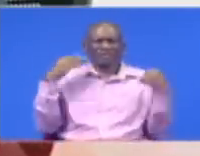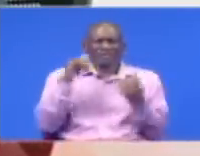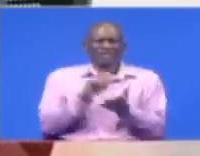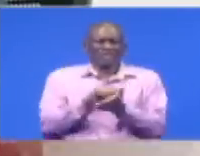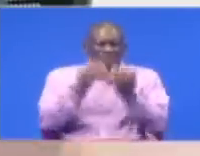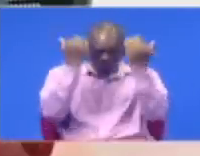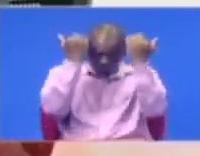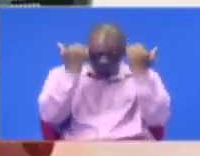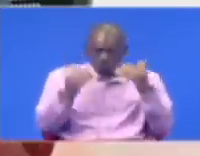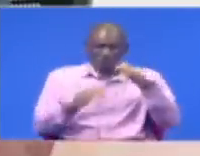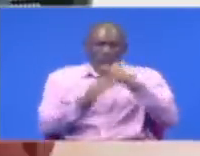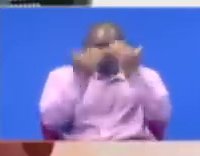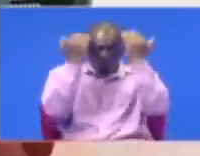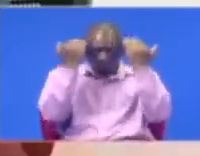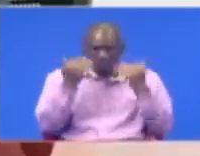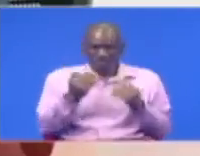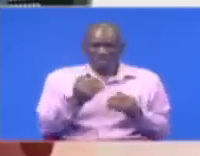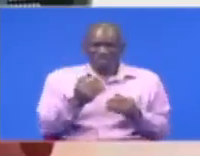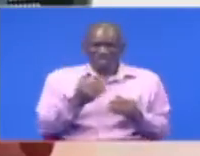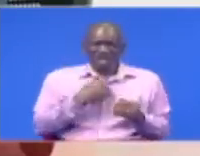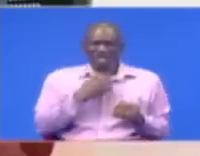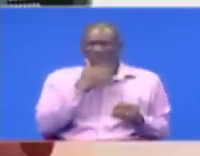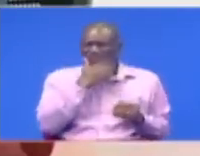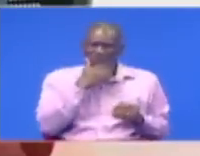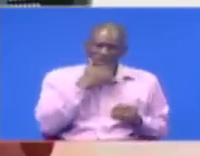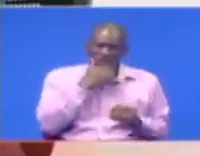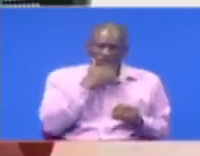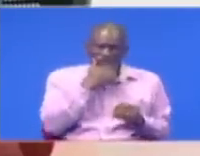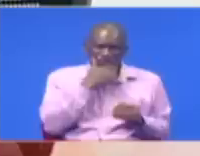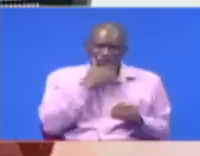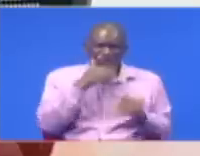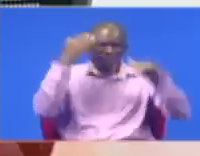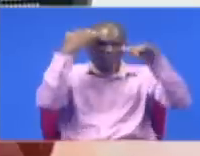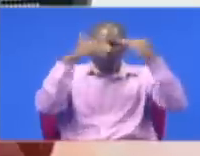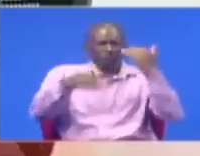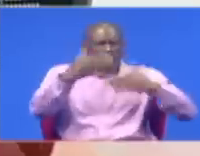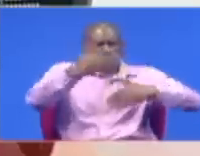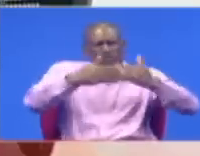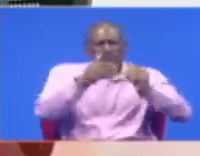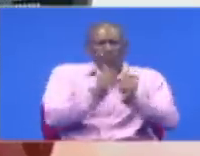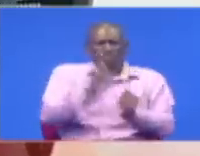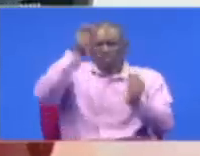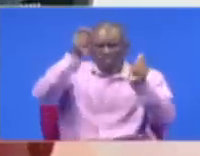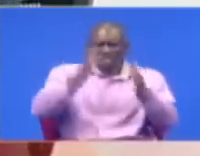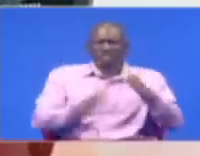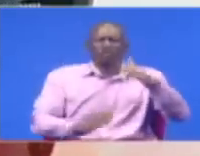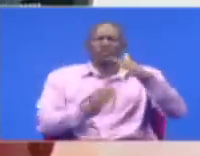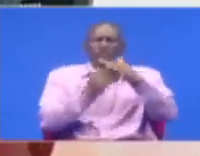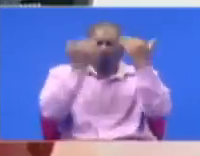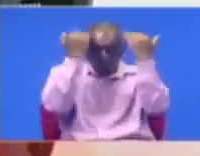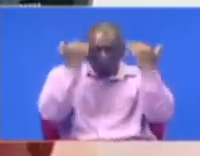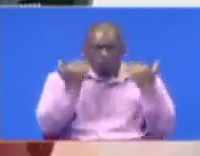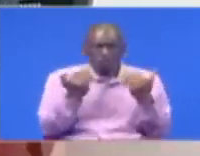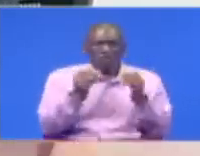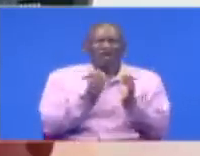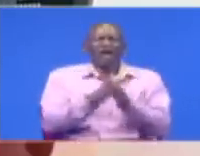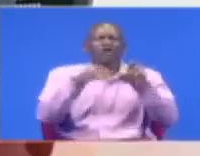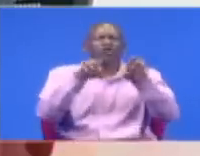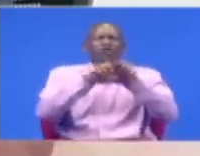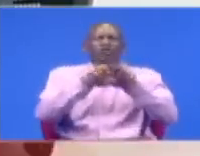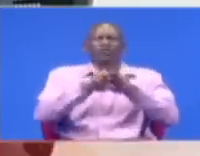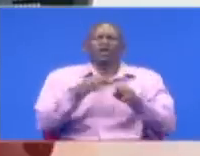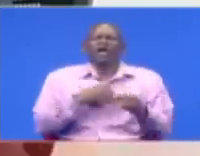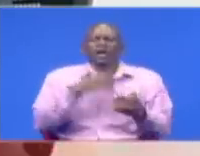court. I have wonderful professional relationship with the judges of that court. And I